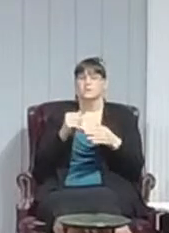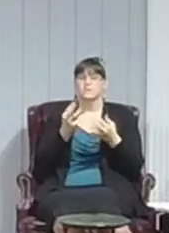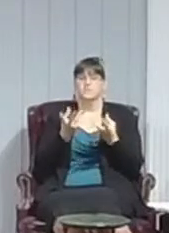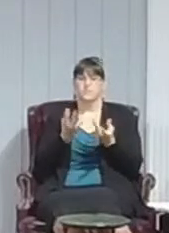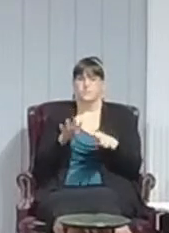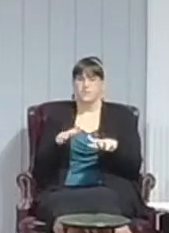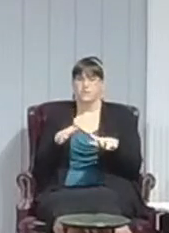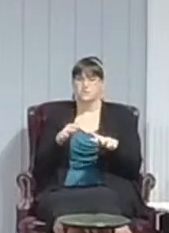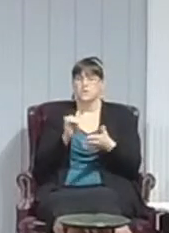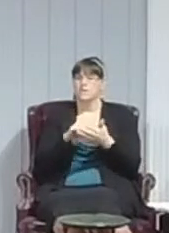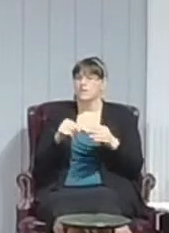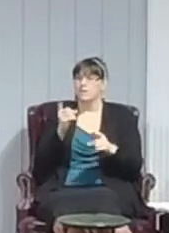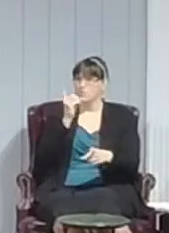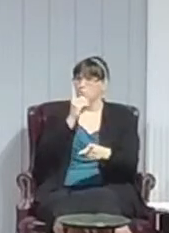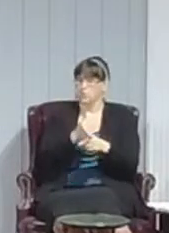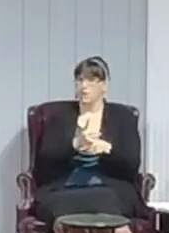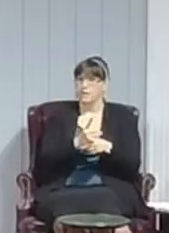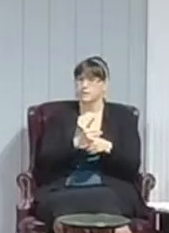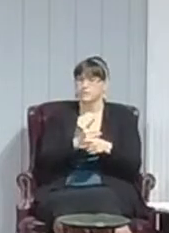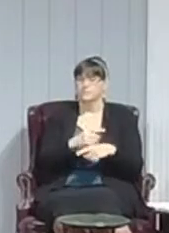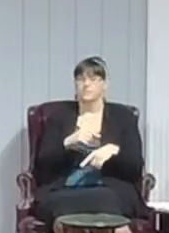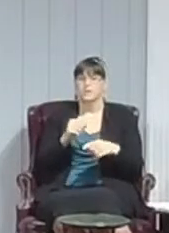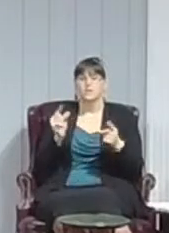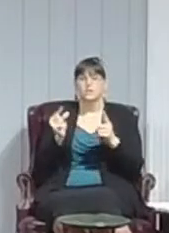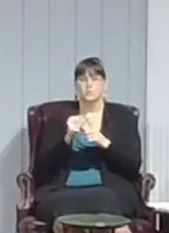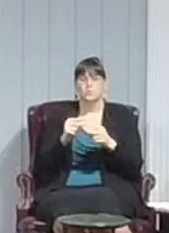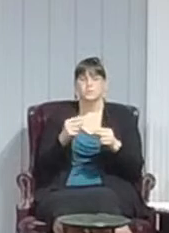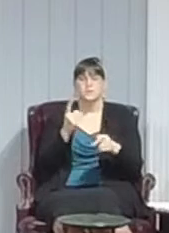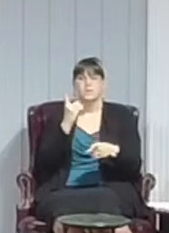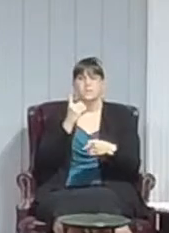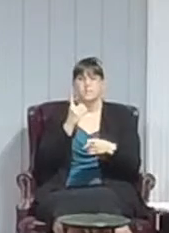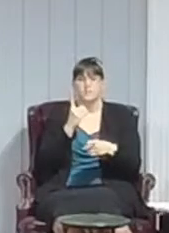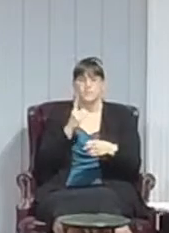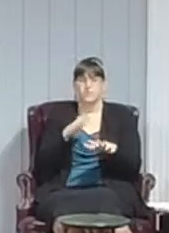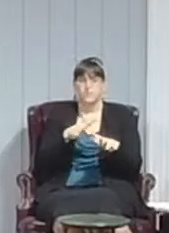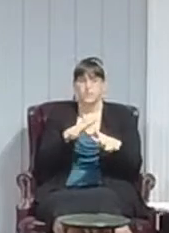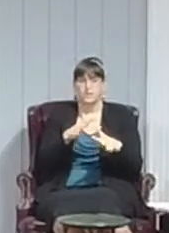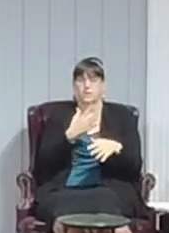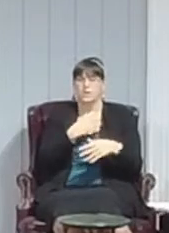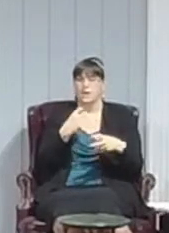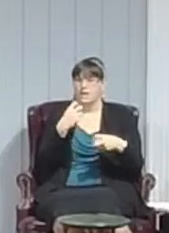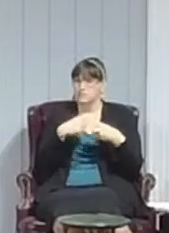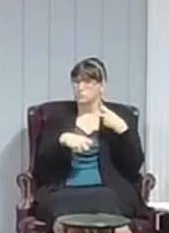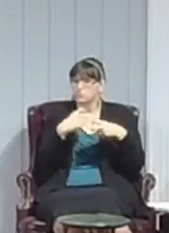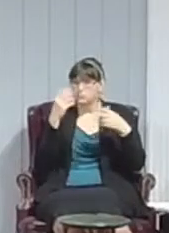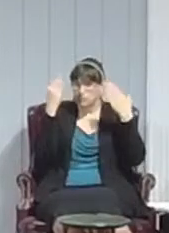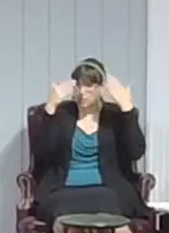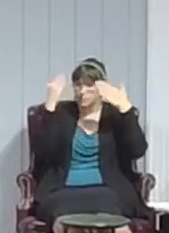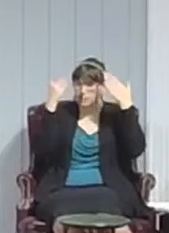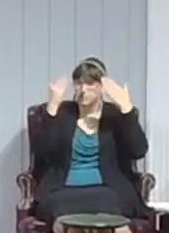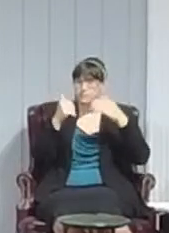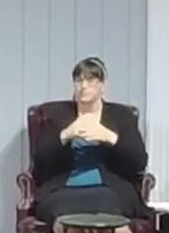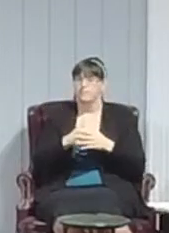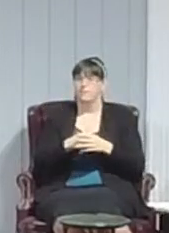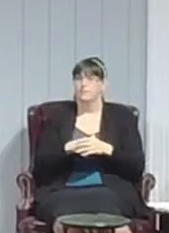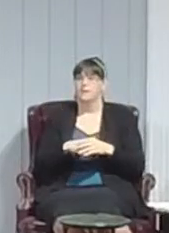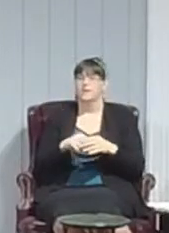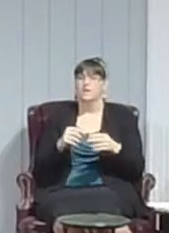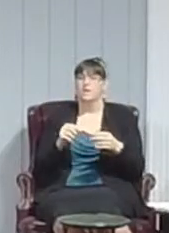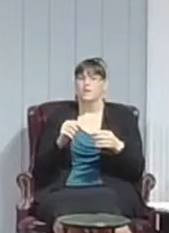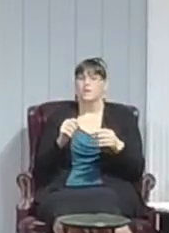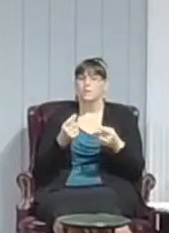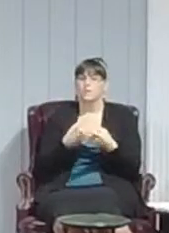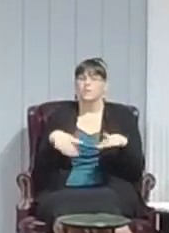that's legitimate and right to do. The words fear and trouble, I just said this, according to John chapter 14, verse 27, are